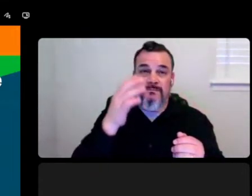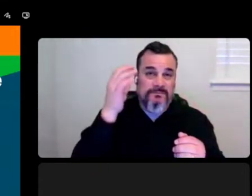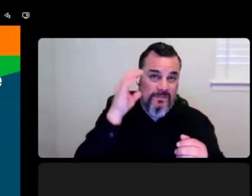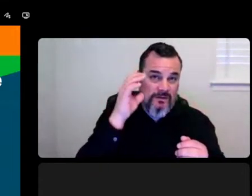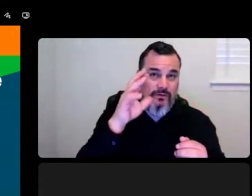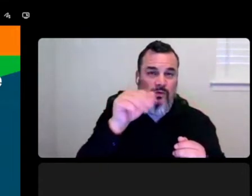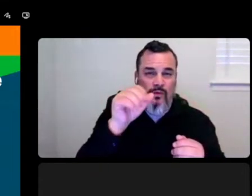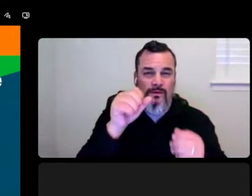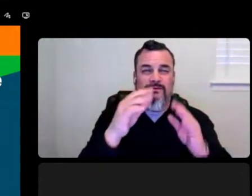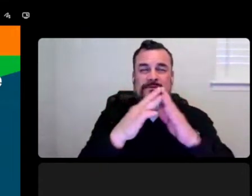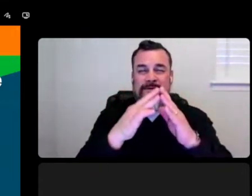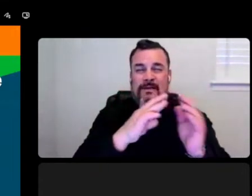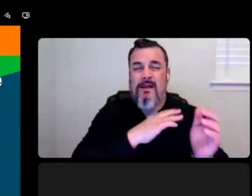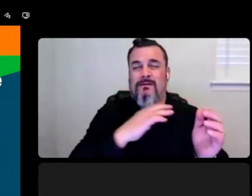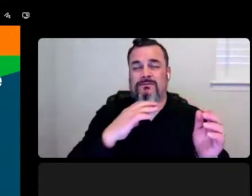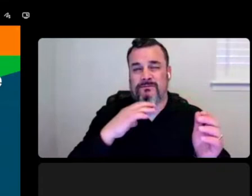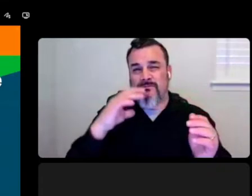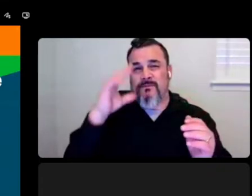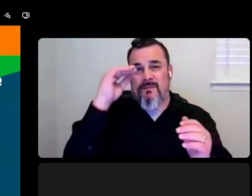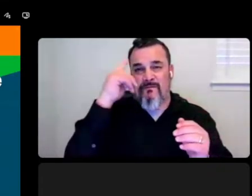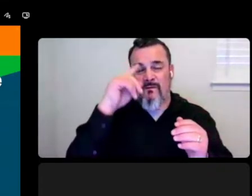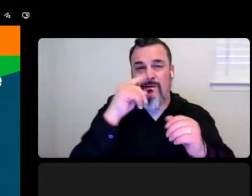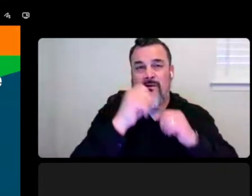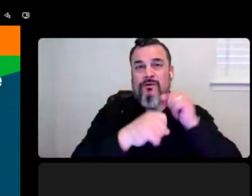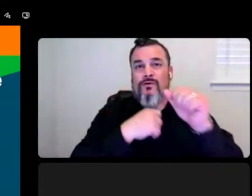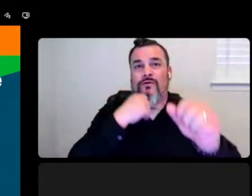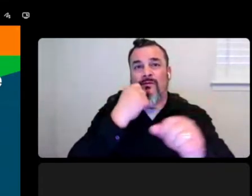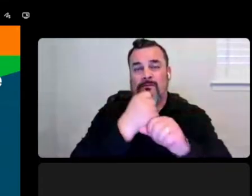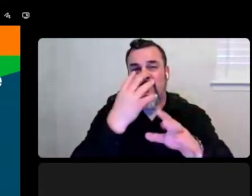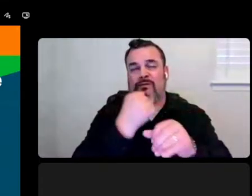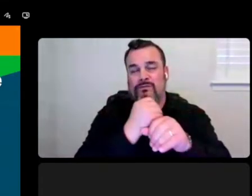was a city councilman for years in San Bernardino.